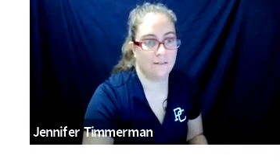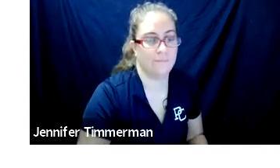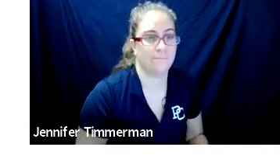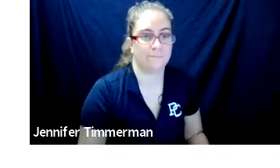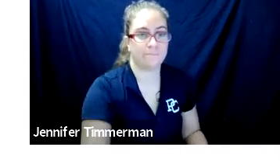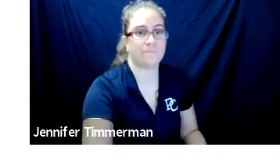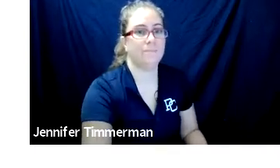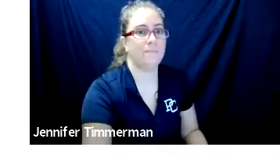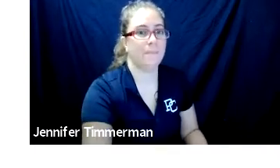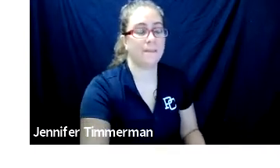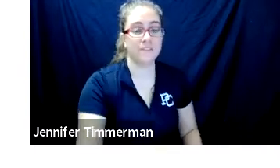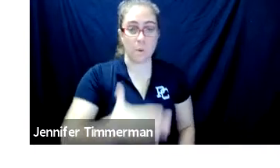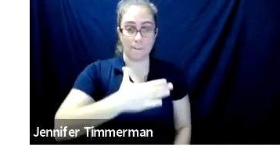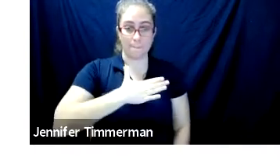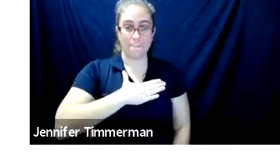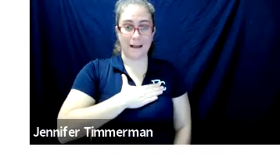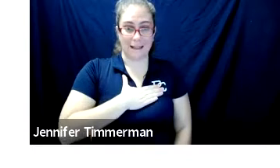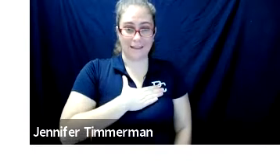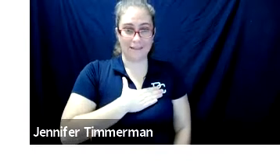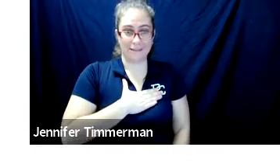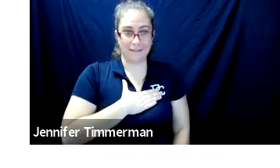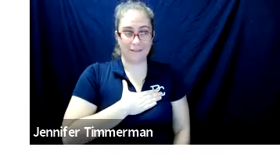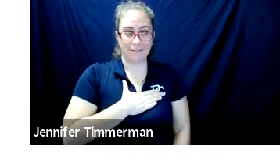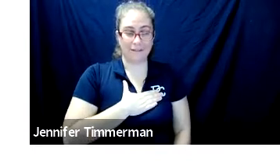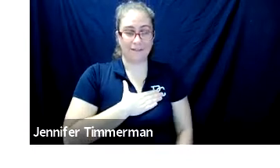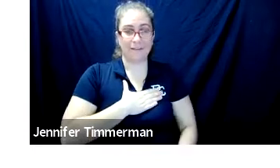back. So my